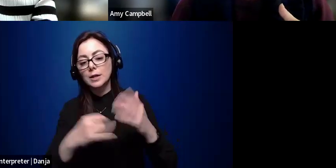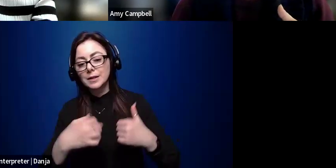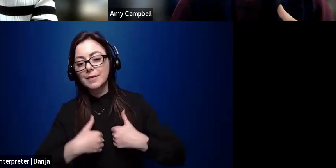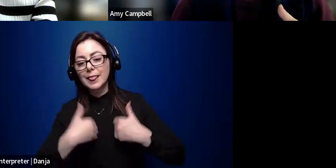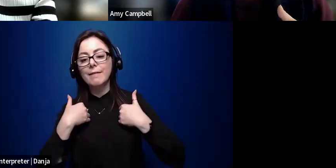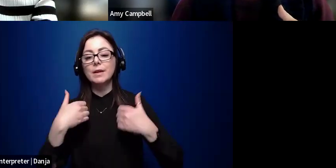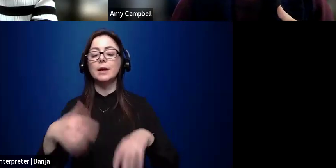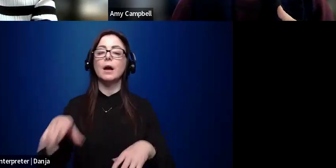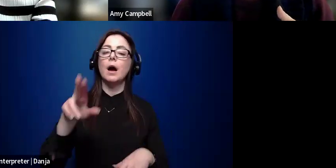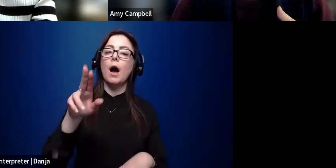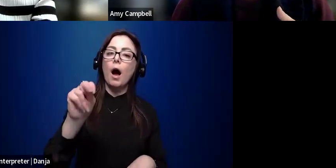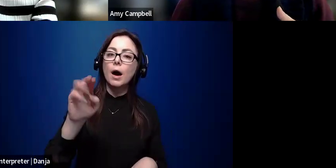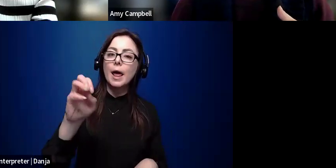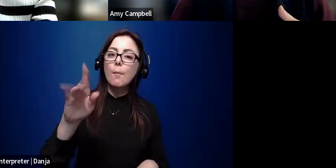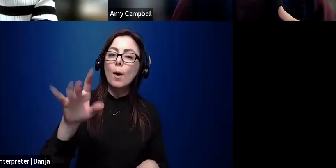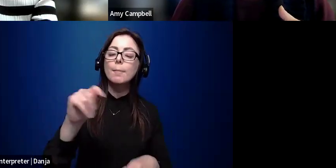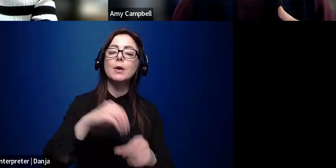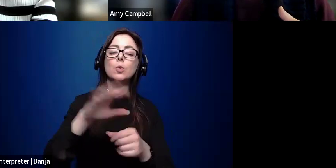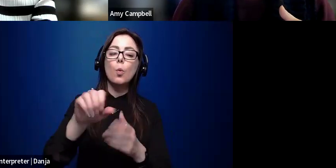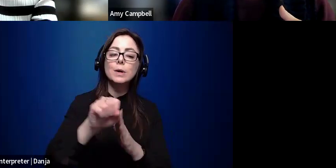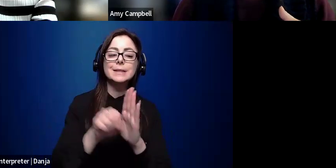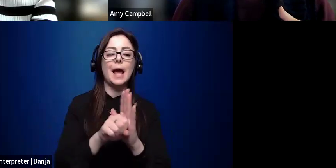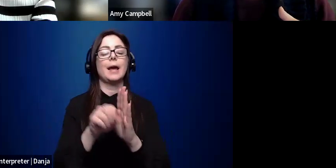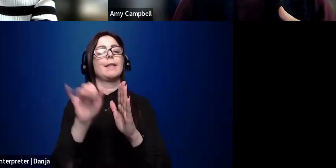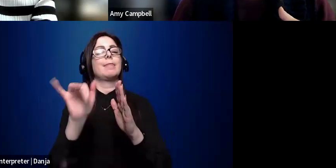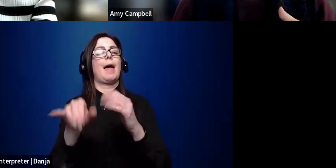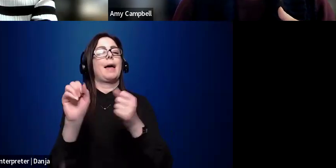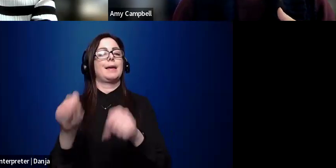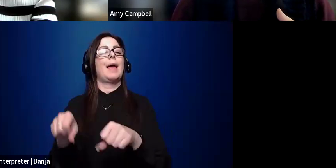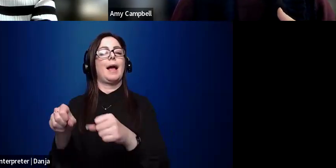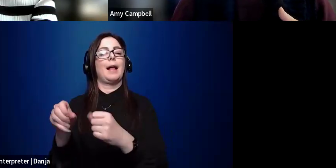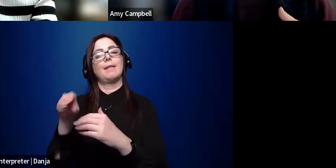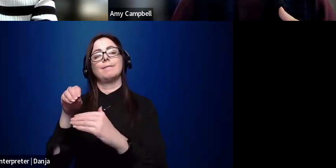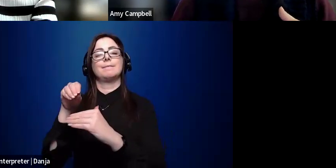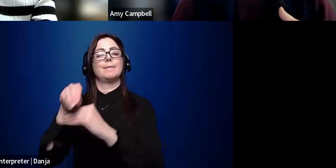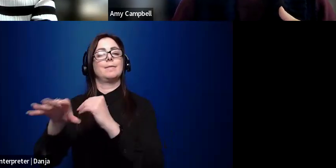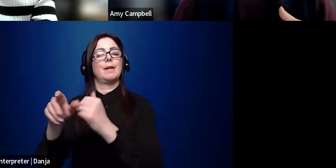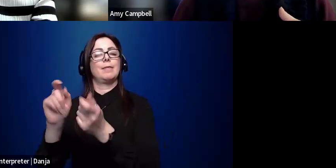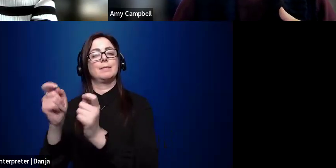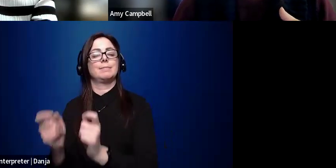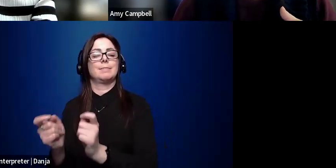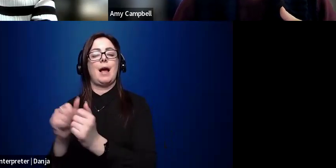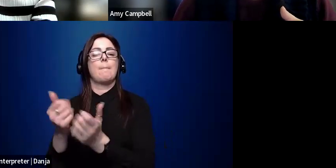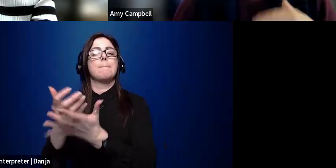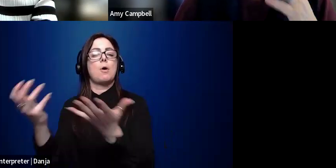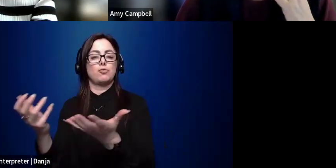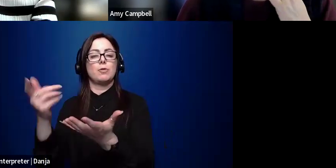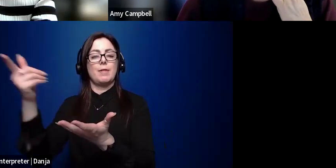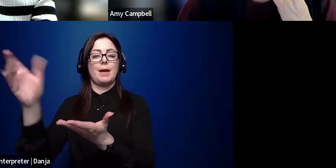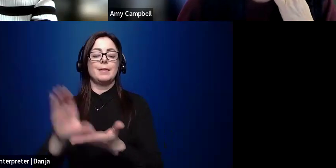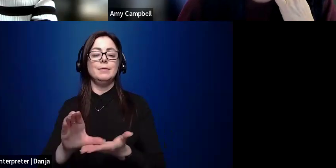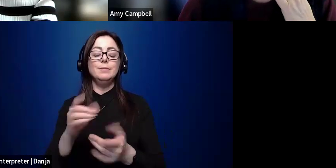into what the Medicaid match is, and that changes every couple of years. Right now, Iowa's